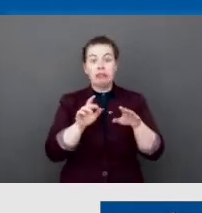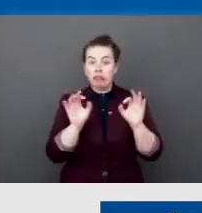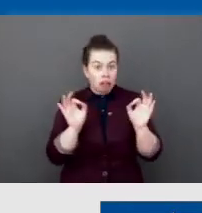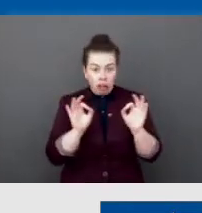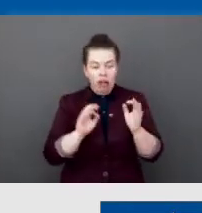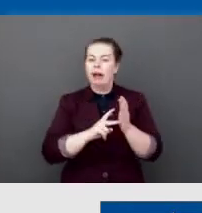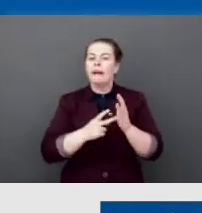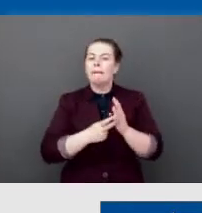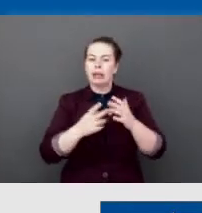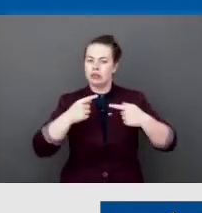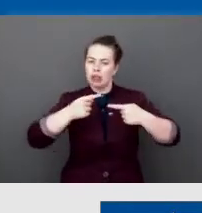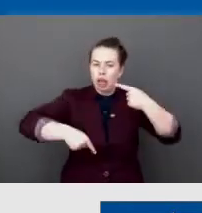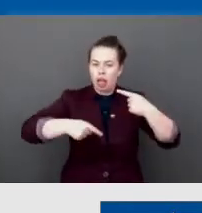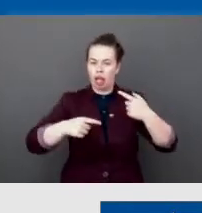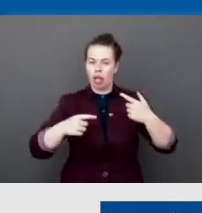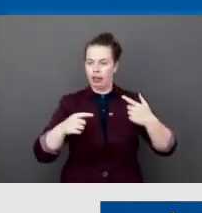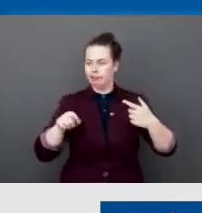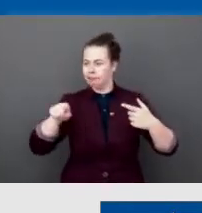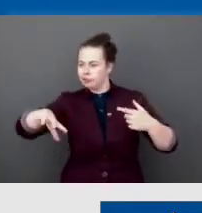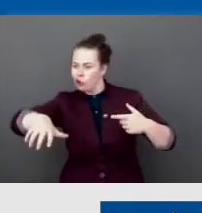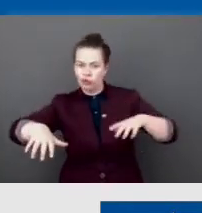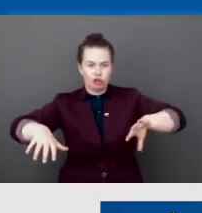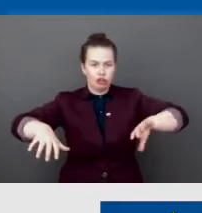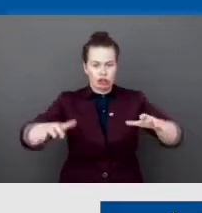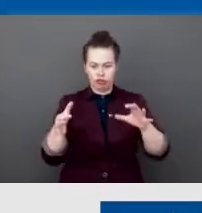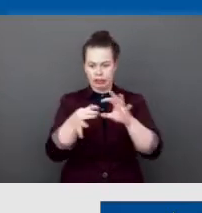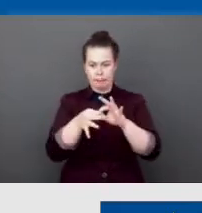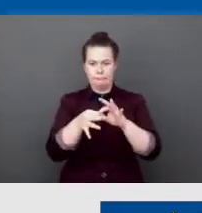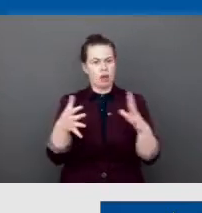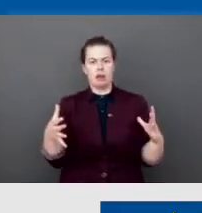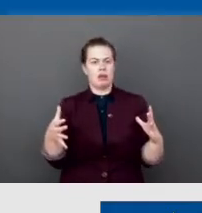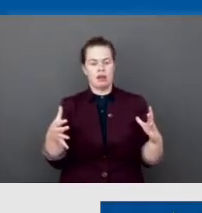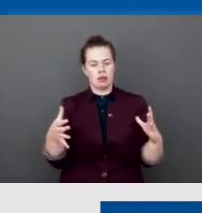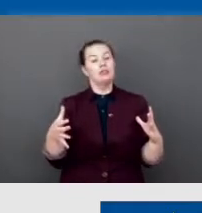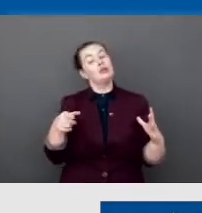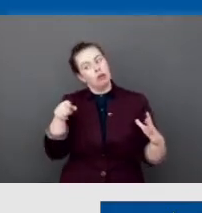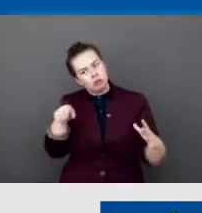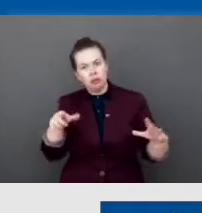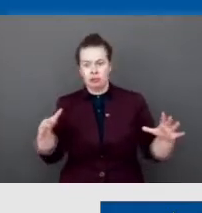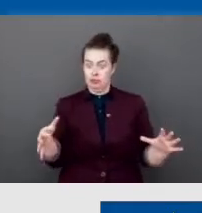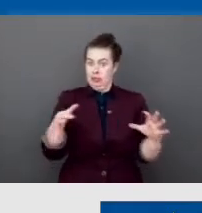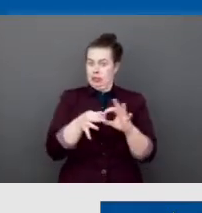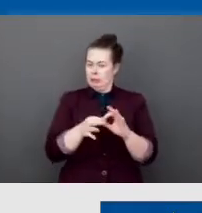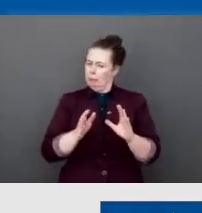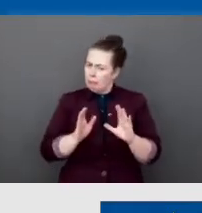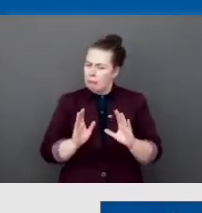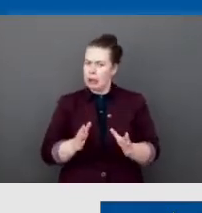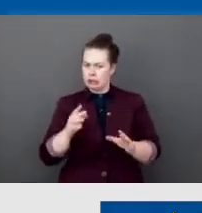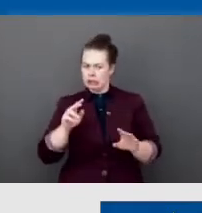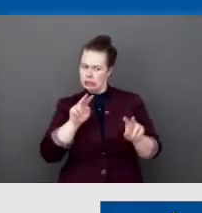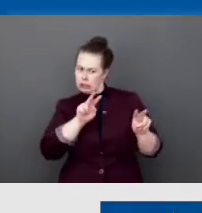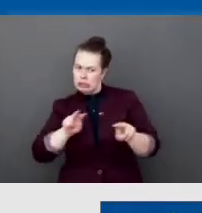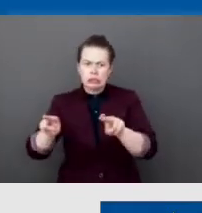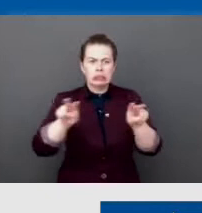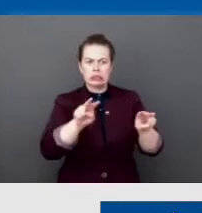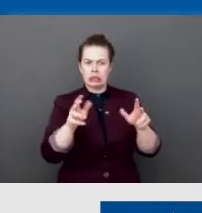or indeed transferable because of how they were set up. So that degree of interoperability will allow a robust evidence-based practice